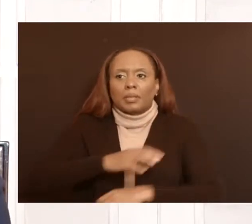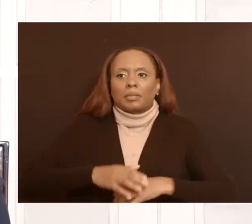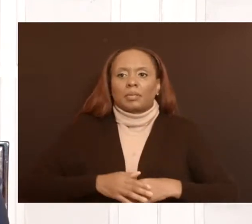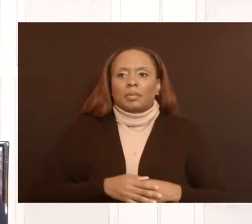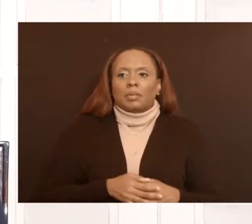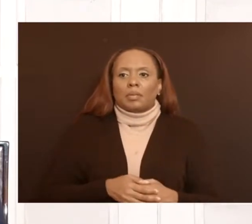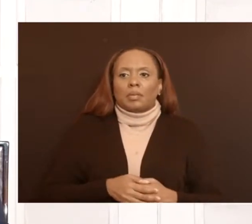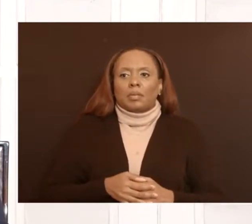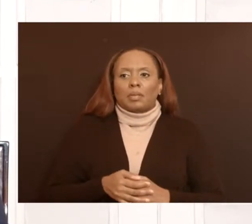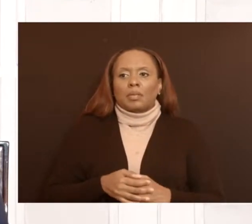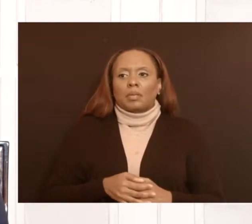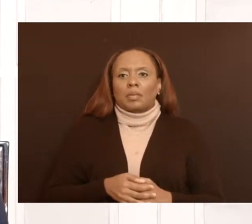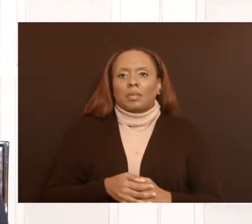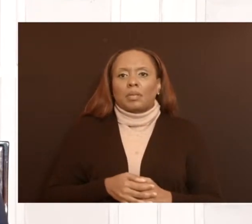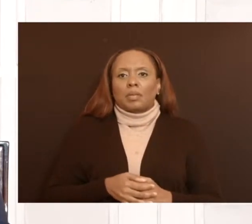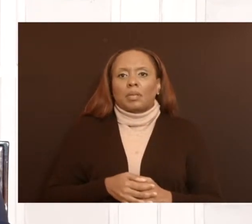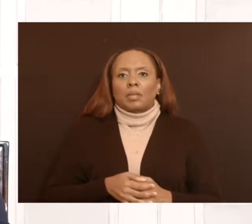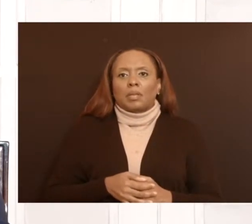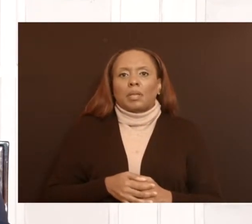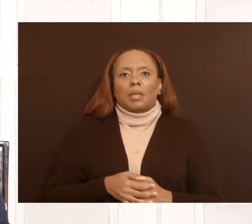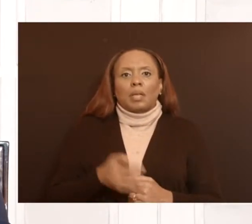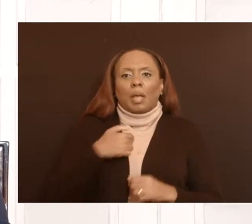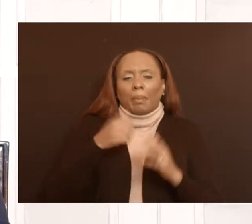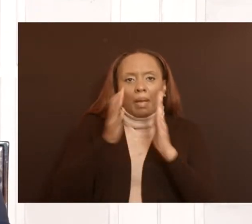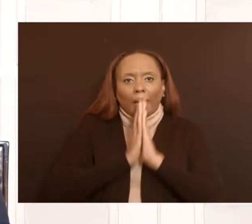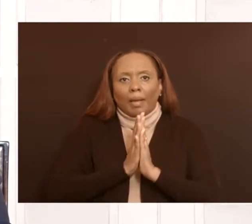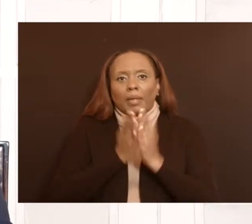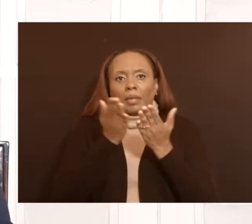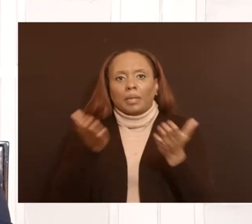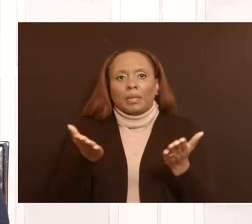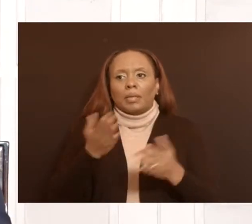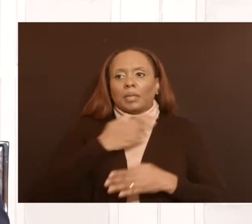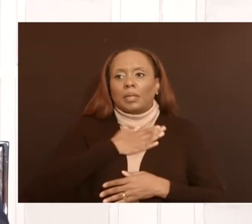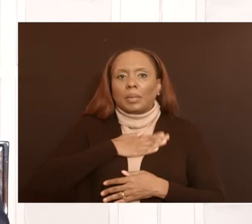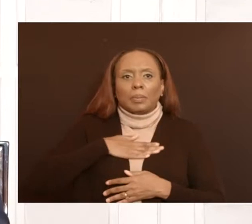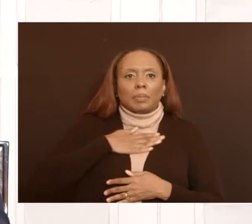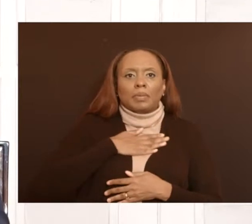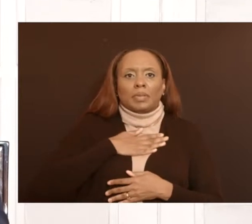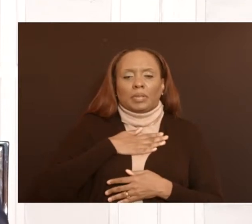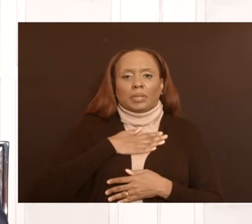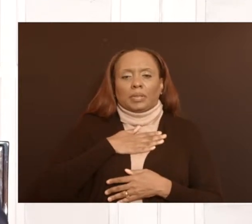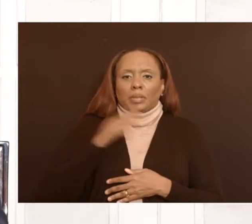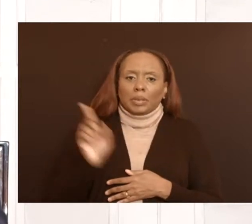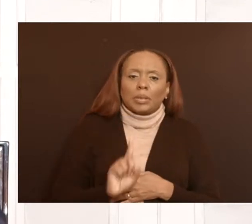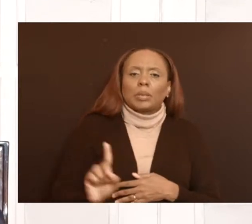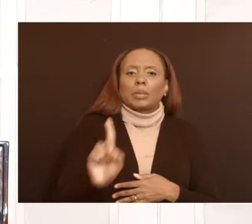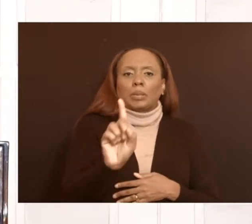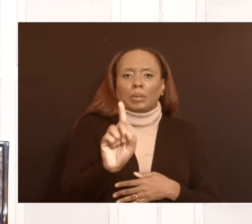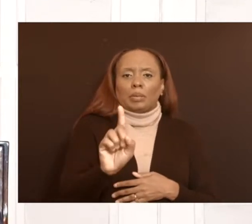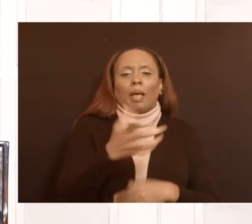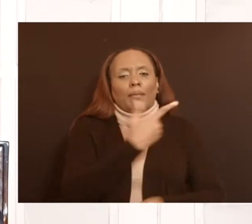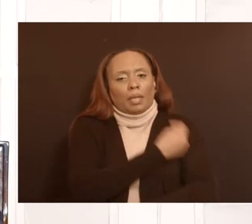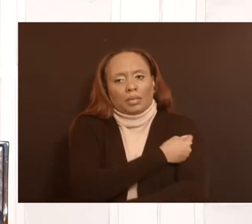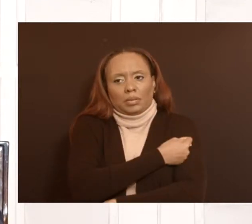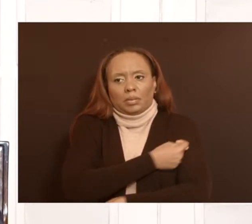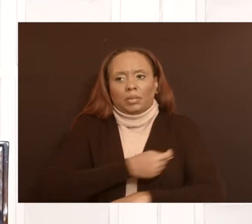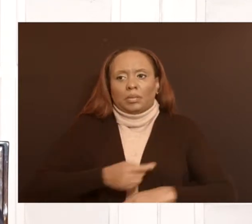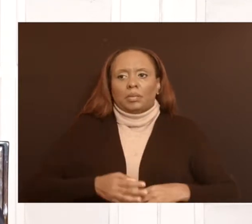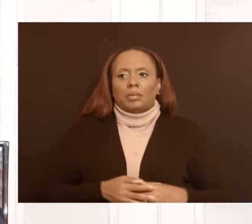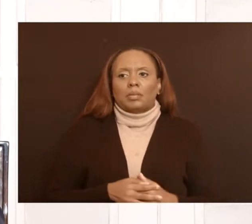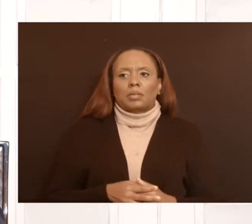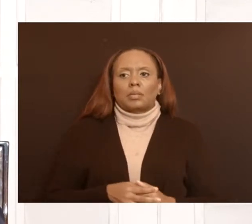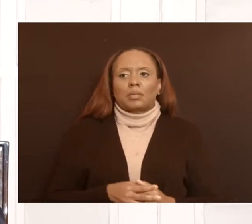certainly dating back to January and March. I'm asking you to come forward and certainly be vaccinated at this particular